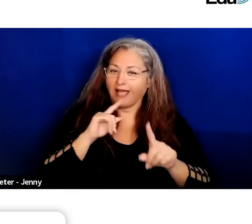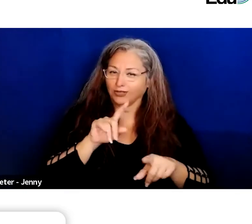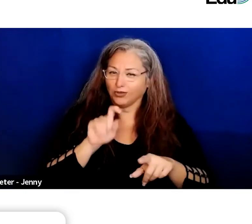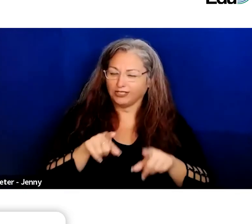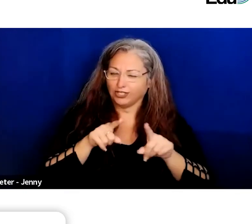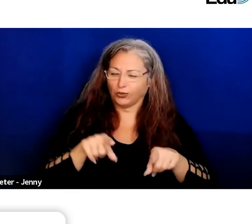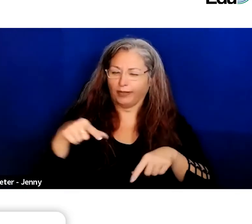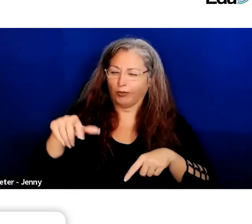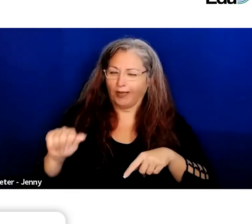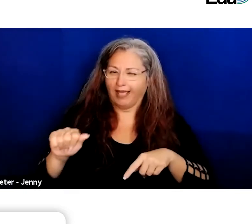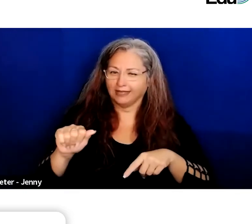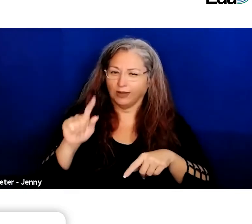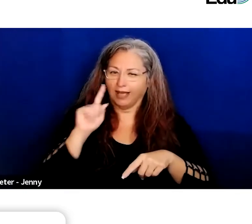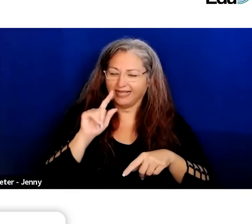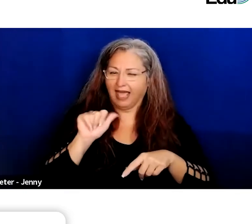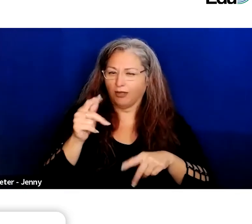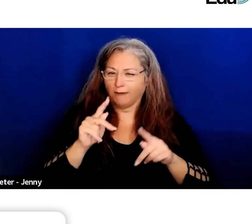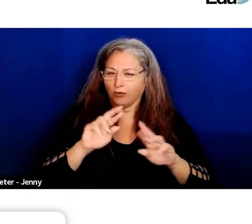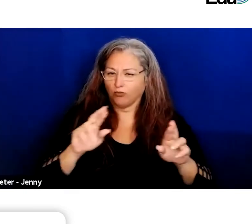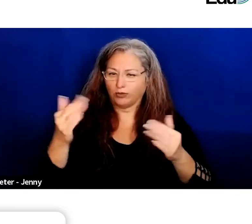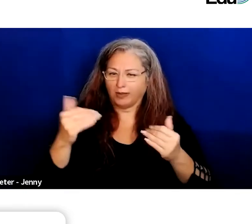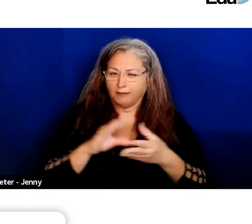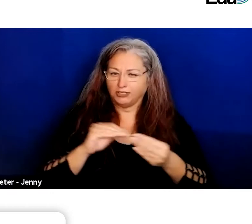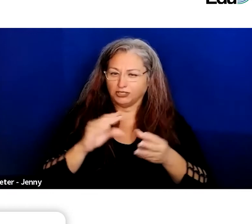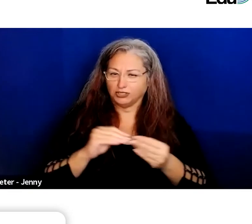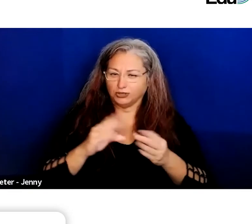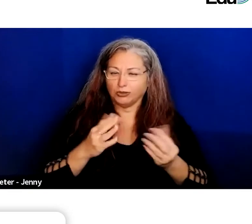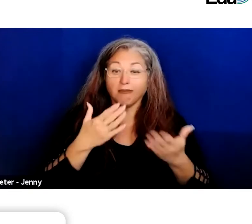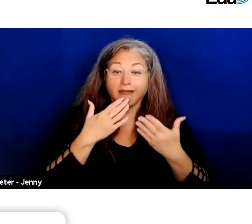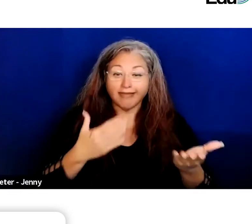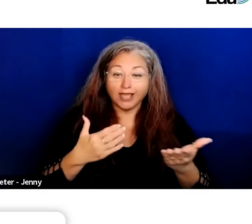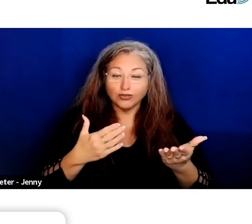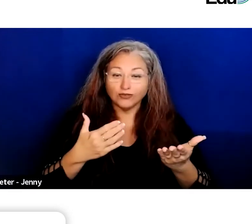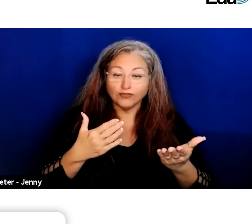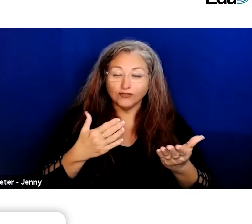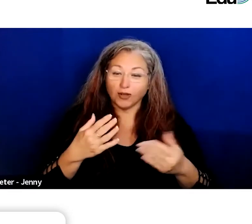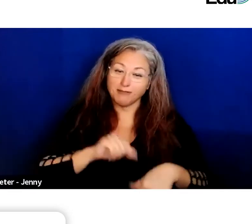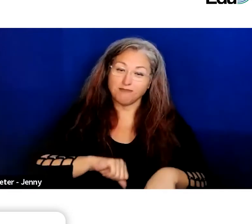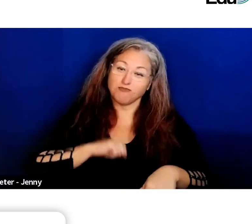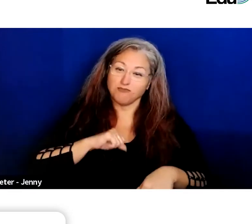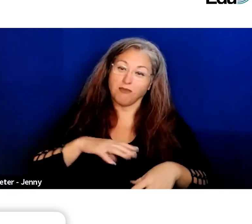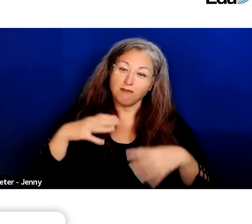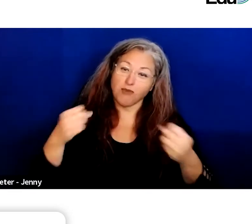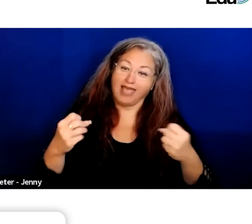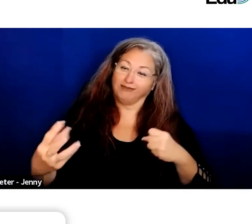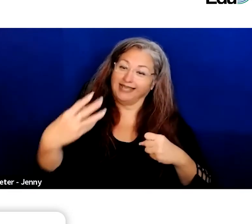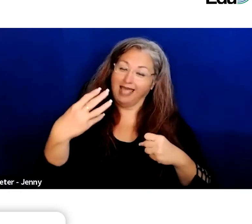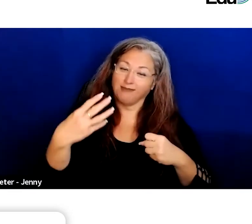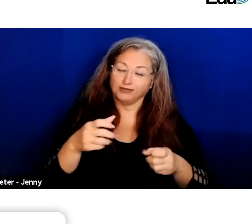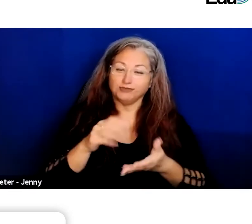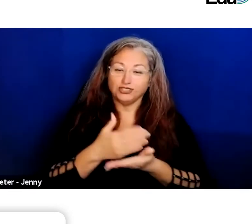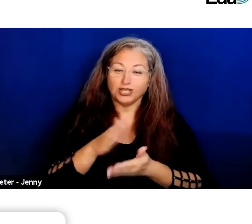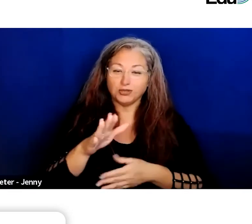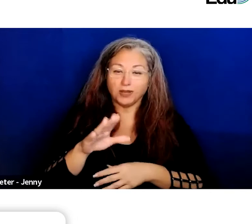during the Q&A. I think we have 3 more people that are waiting to join the stage. So thank you for braving the camera and joining and sharing your experience.